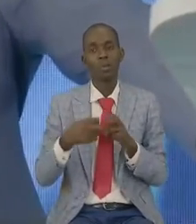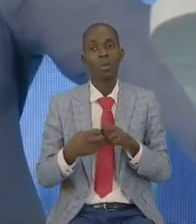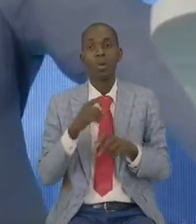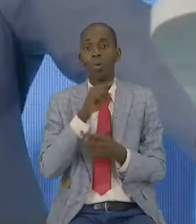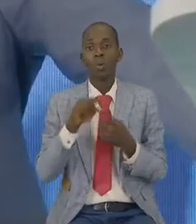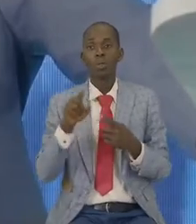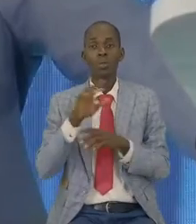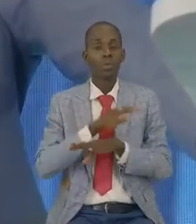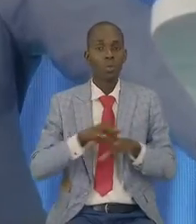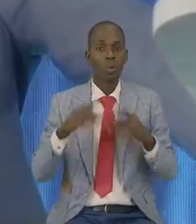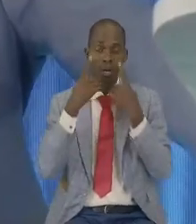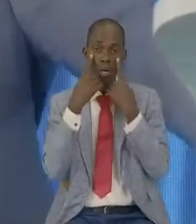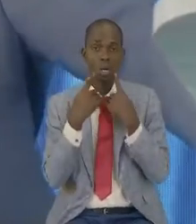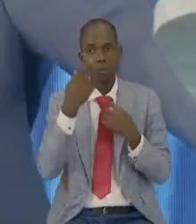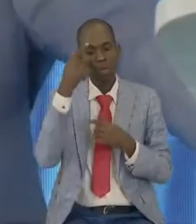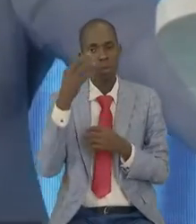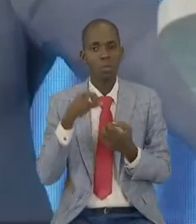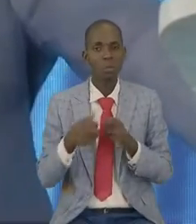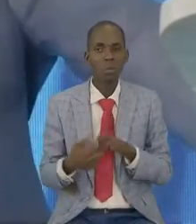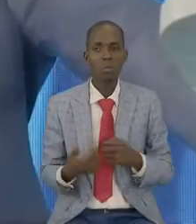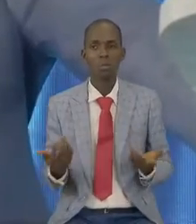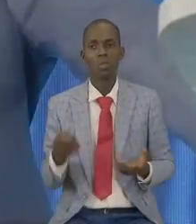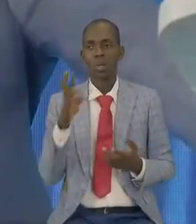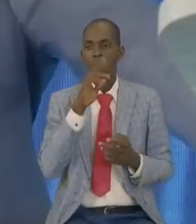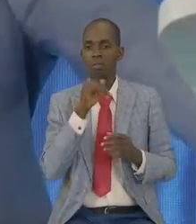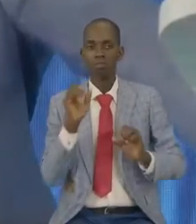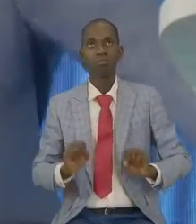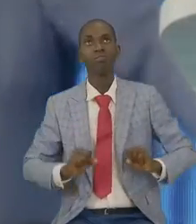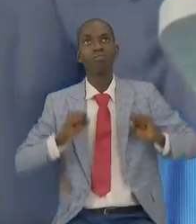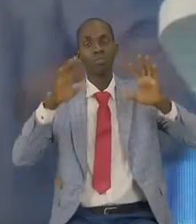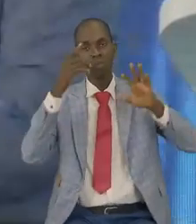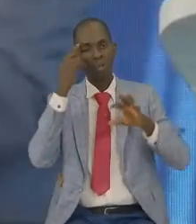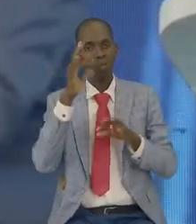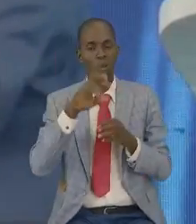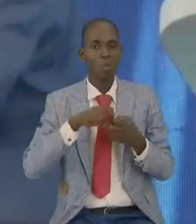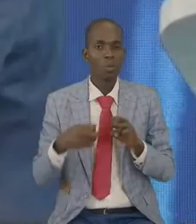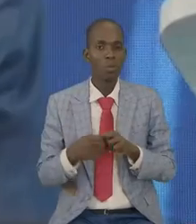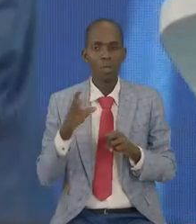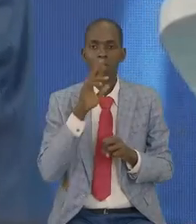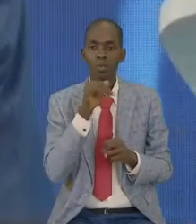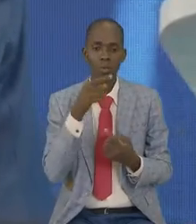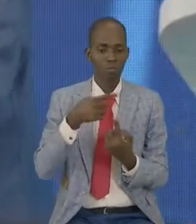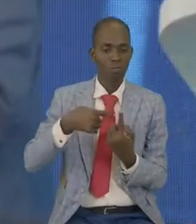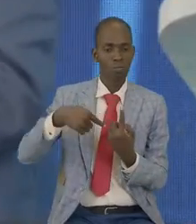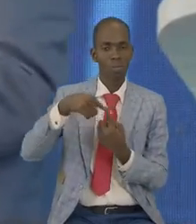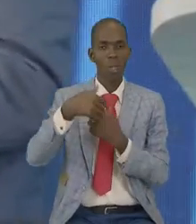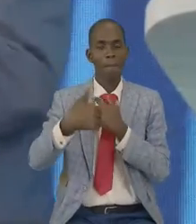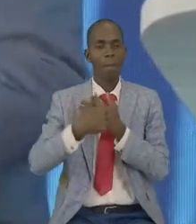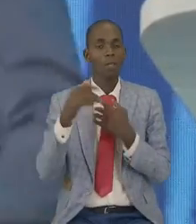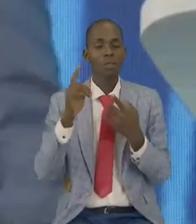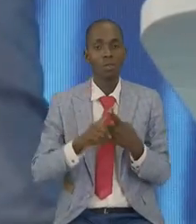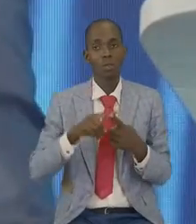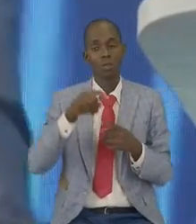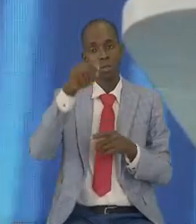cry because of the problem, you are not giving up because of the problem, you are not turning back to Egypt because